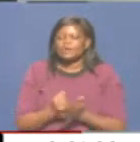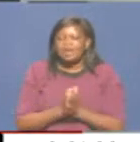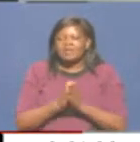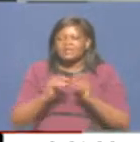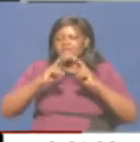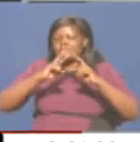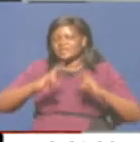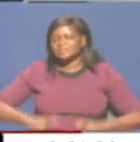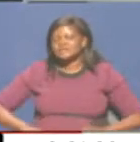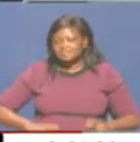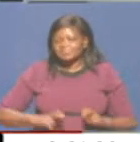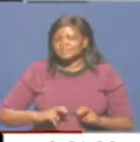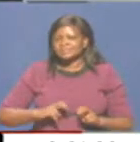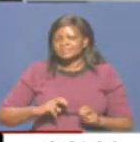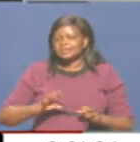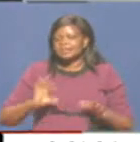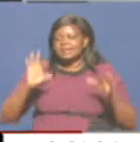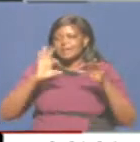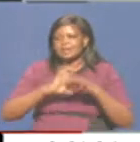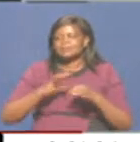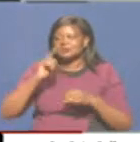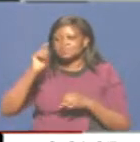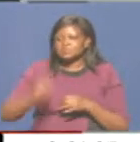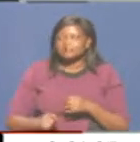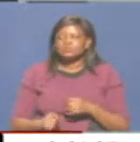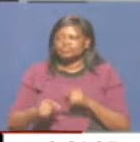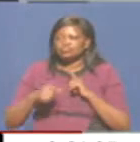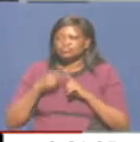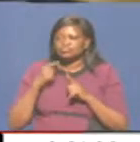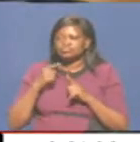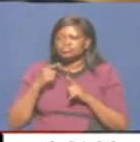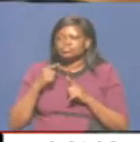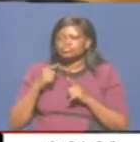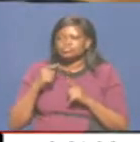out allegedly link the judge to the murder of Cohen.